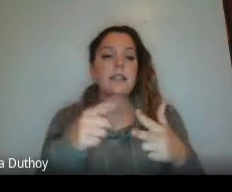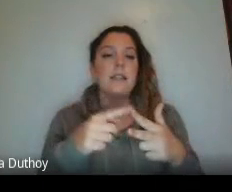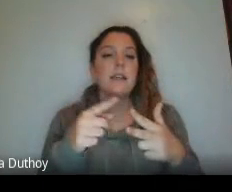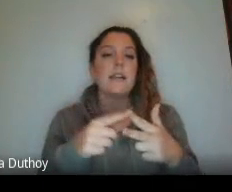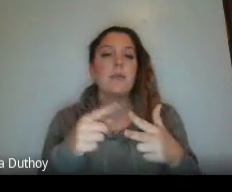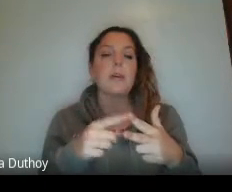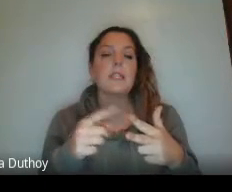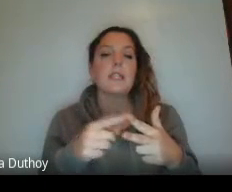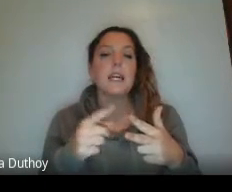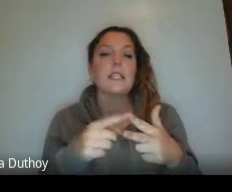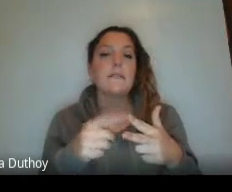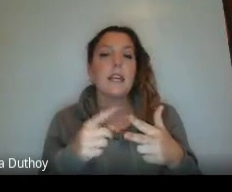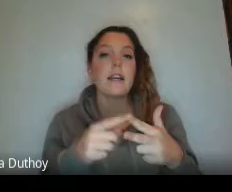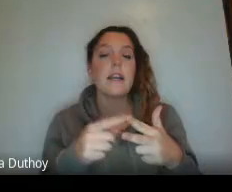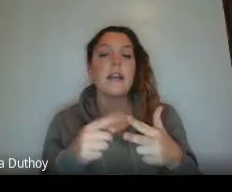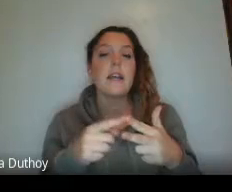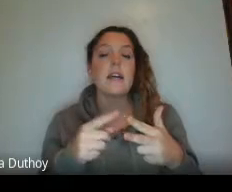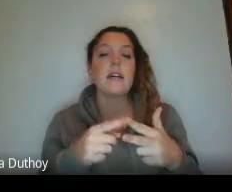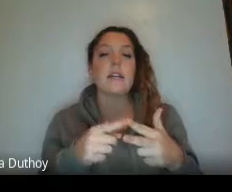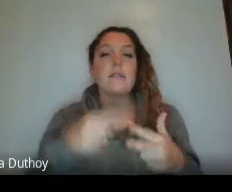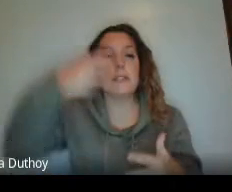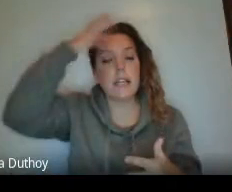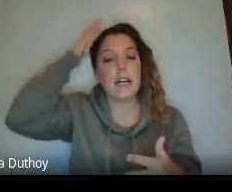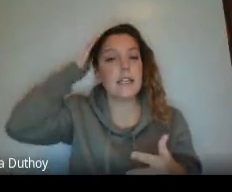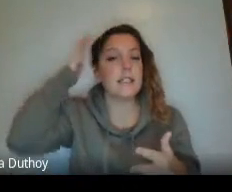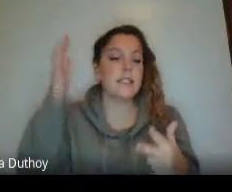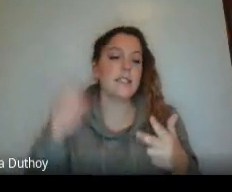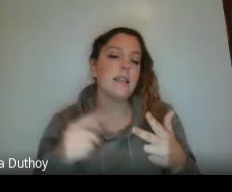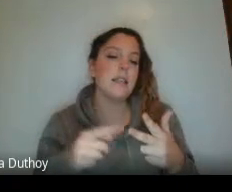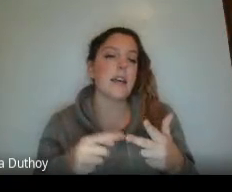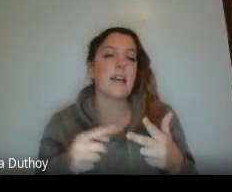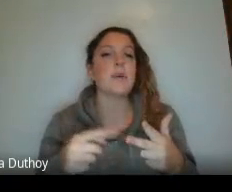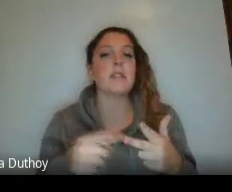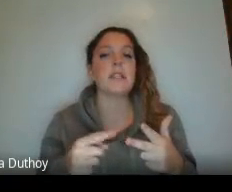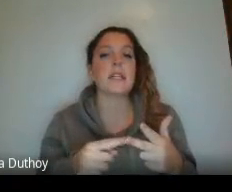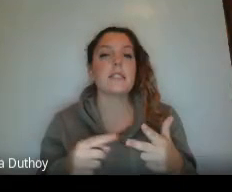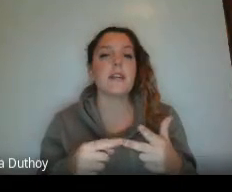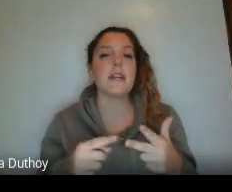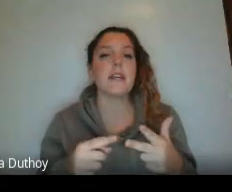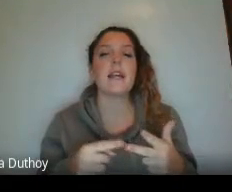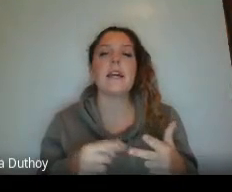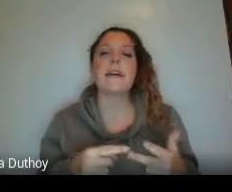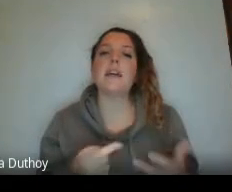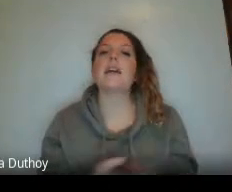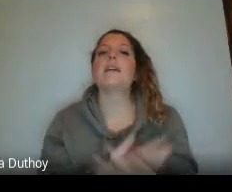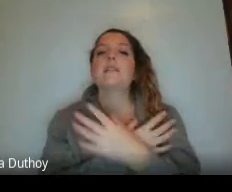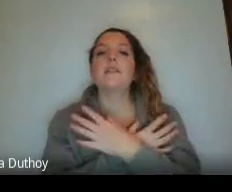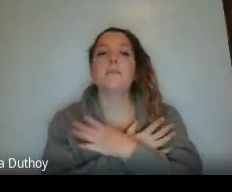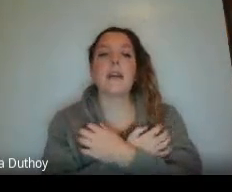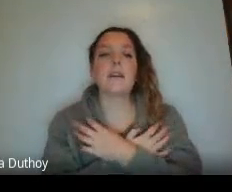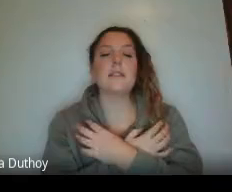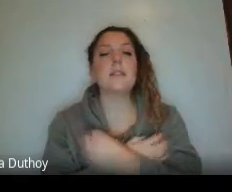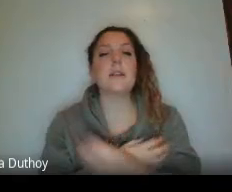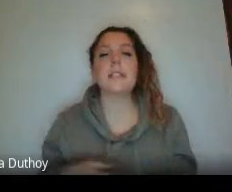tigers, and I point to the next finger, lions, and I point to the next finger,